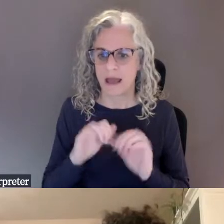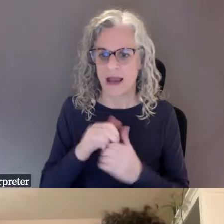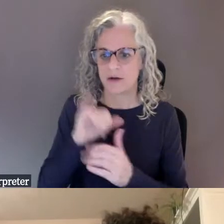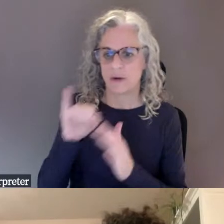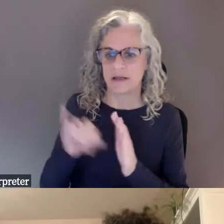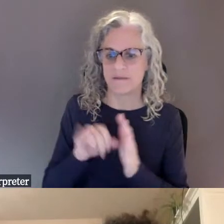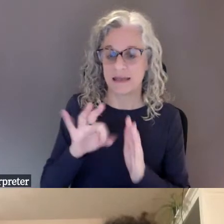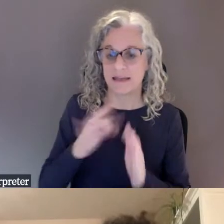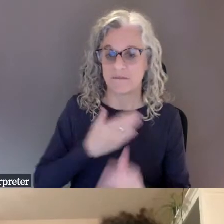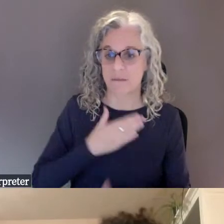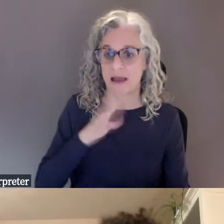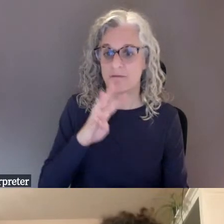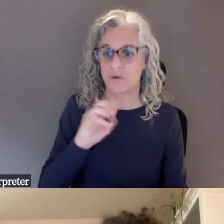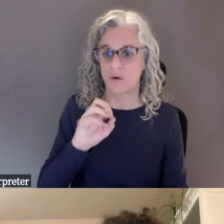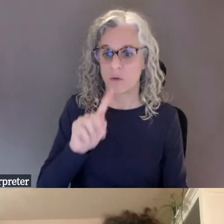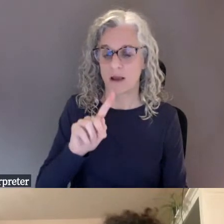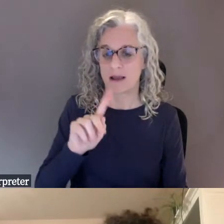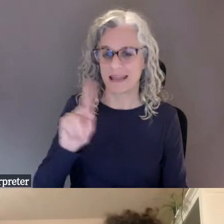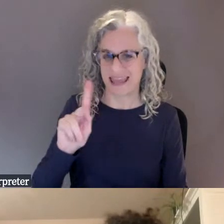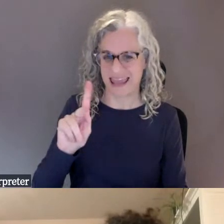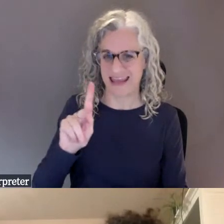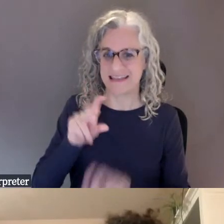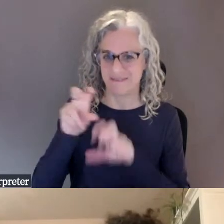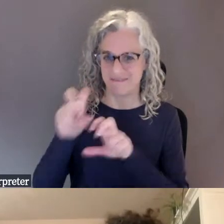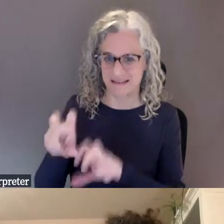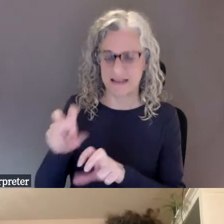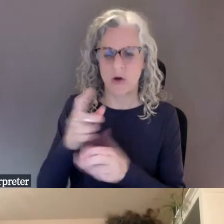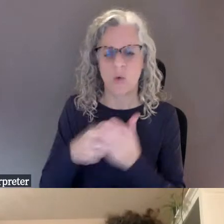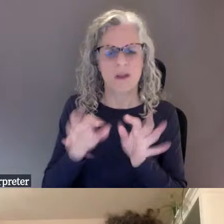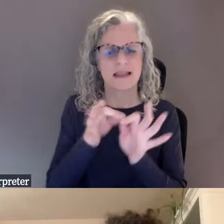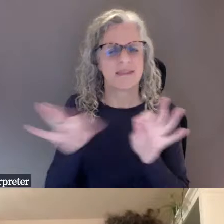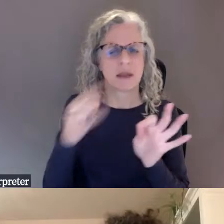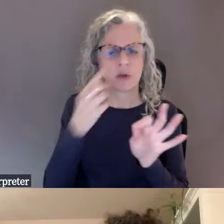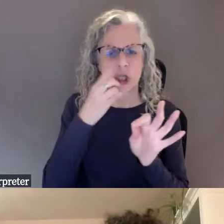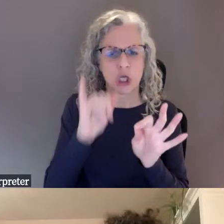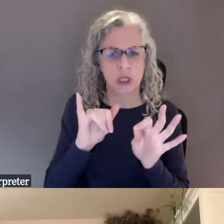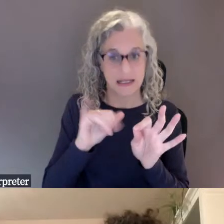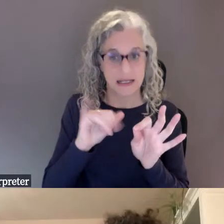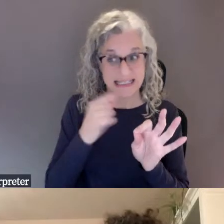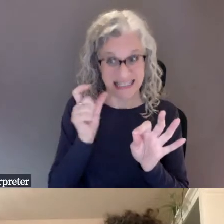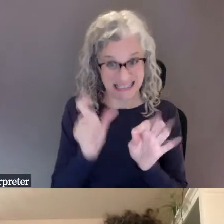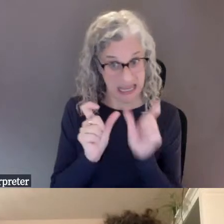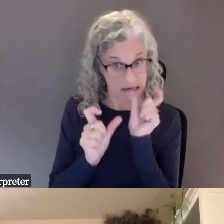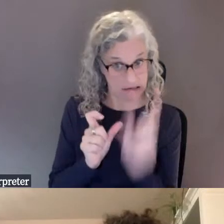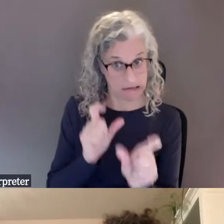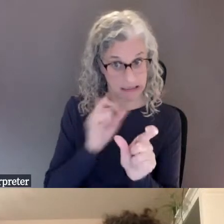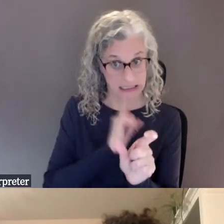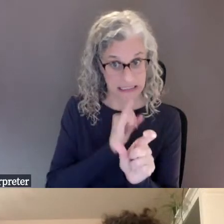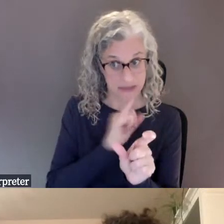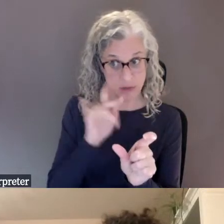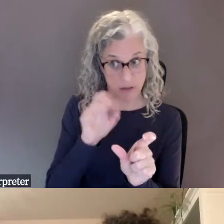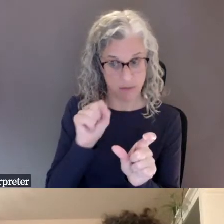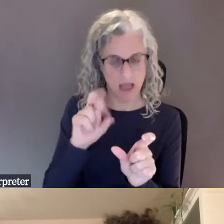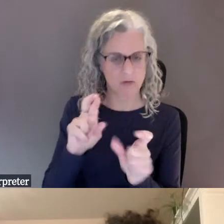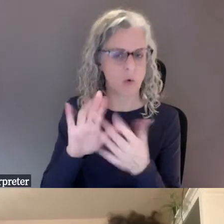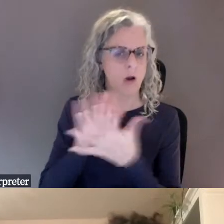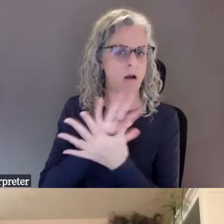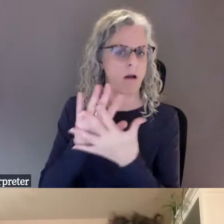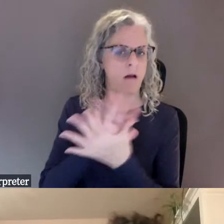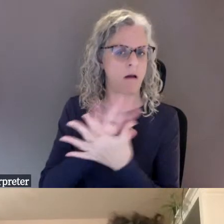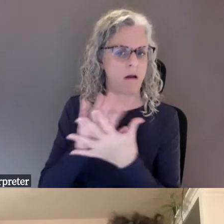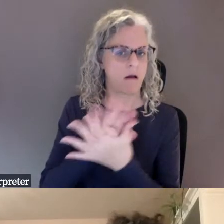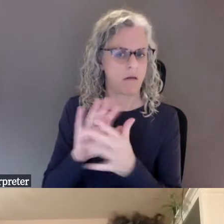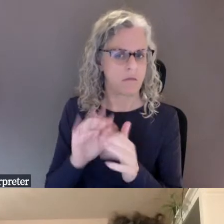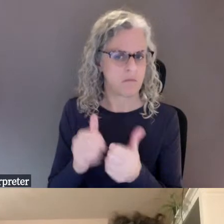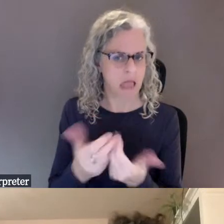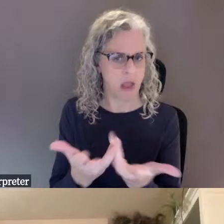401k is invested in Israel bonds. What does the language exactly look like? Does it straight up say Israel bonds, or is it more sneaky than that? I don't know if either of you want to take